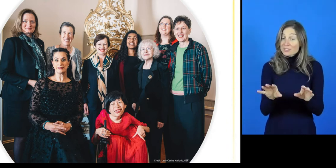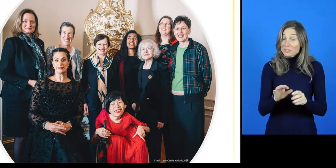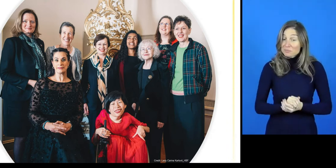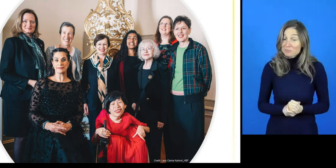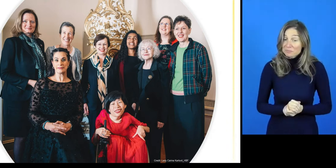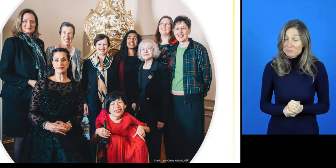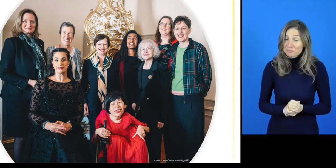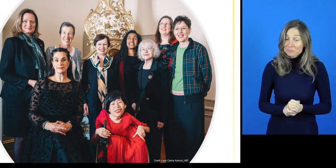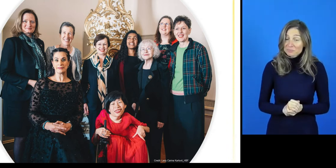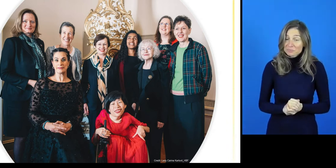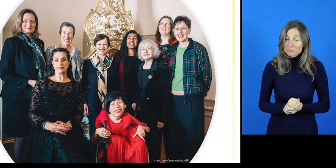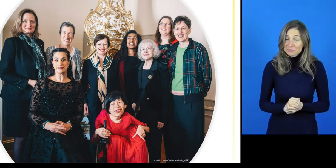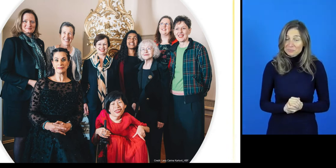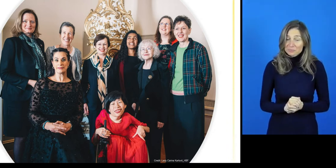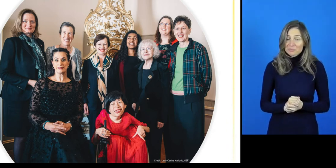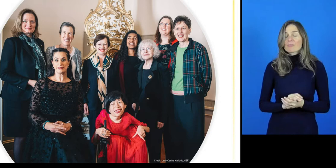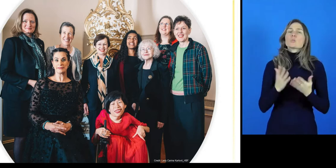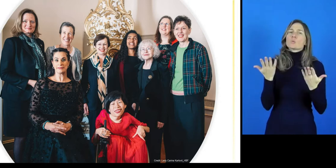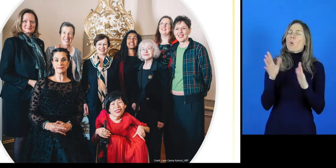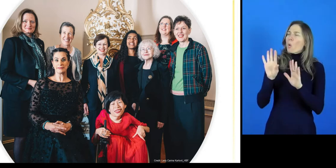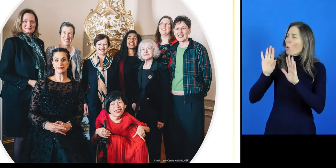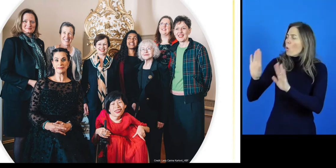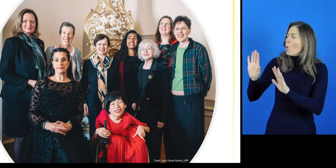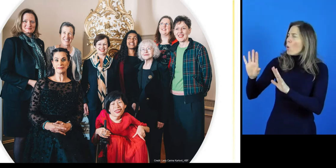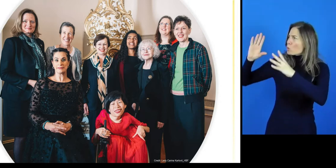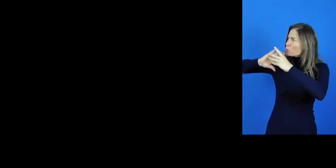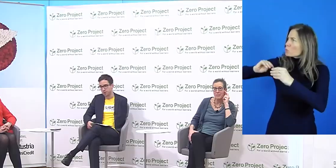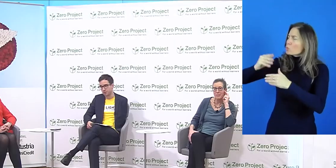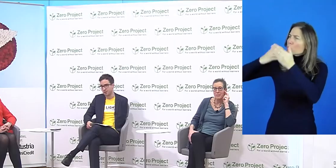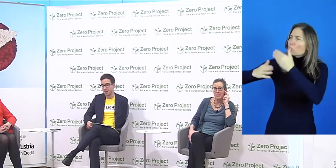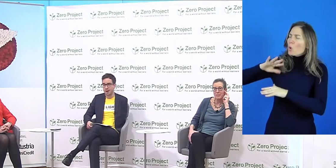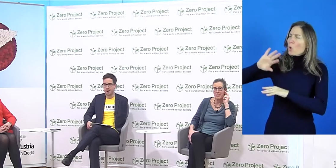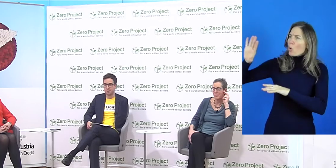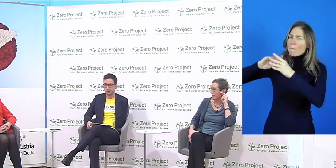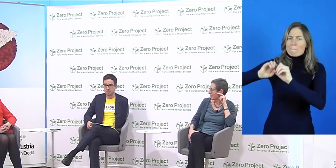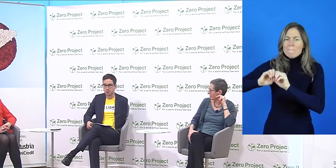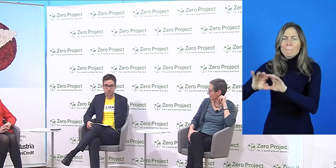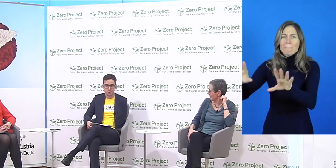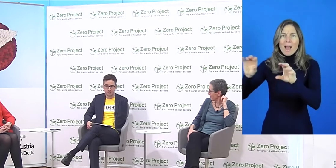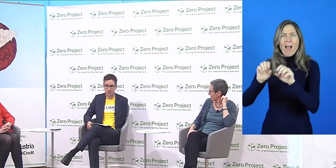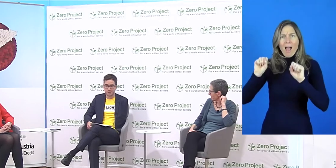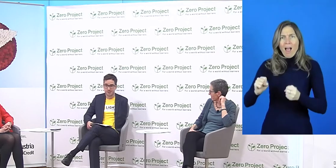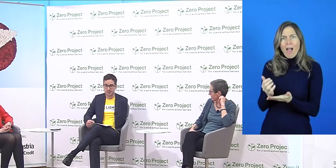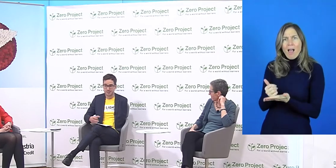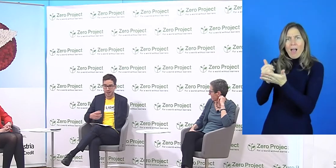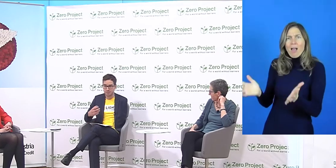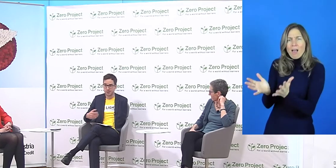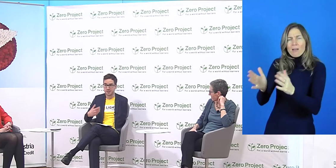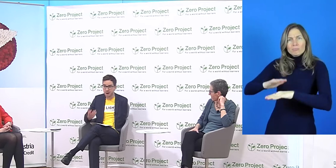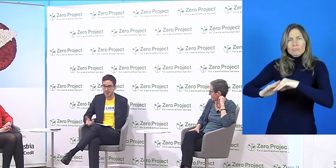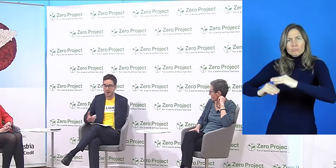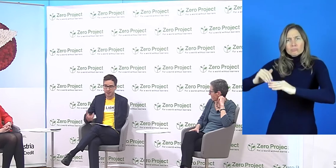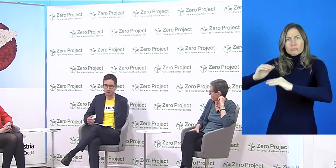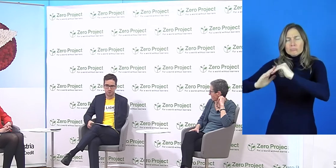the messages out there. And by this help to build up a network of influential women with disabilities and help